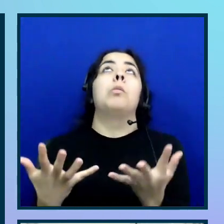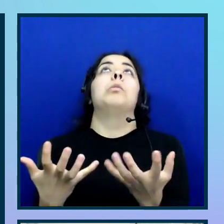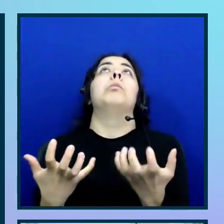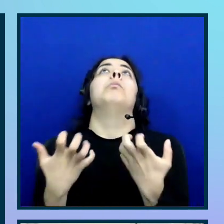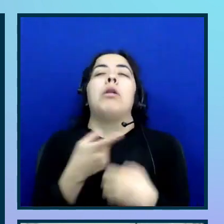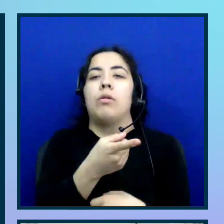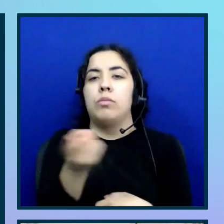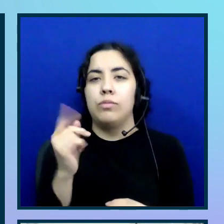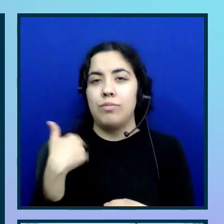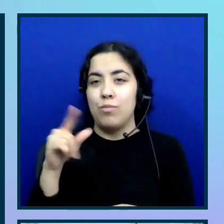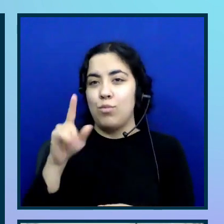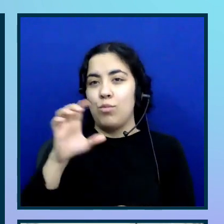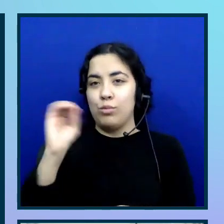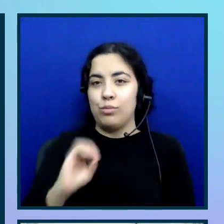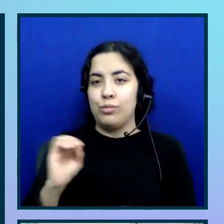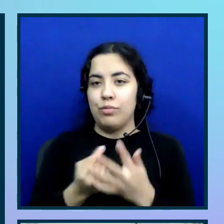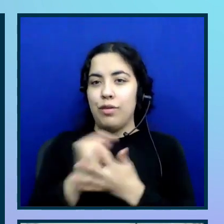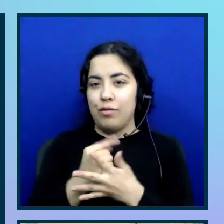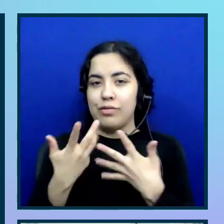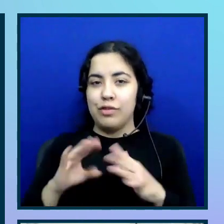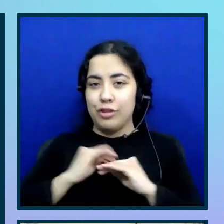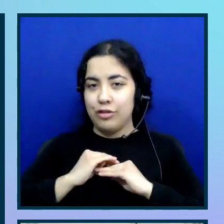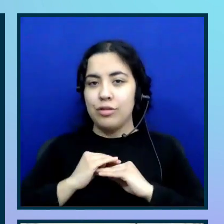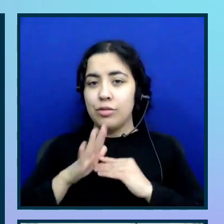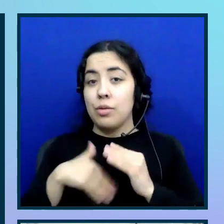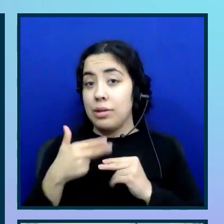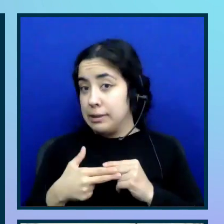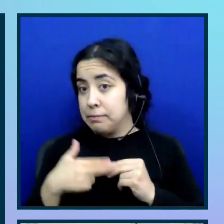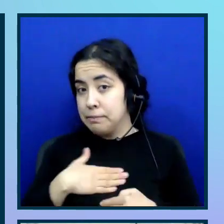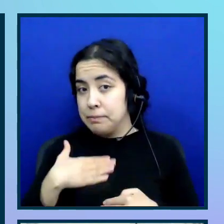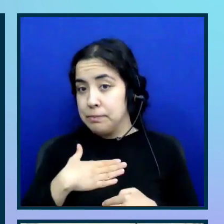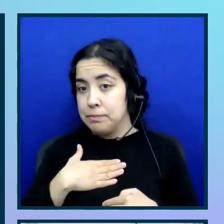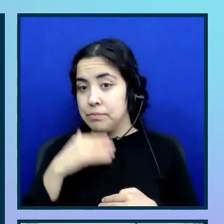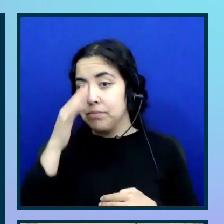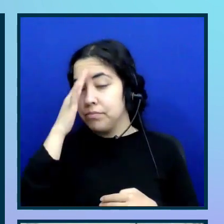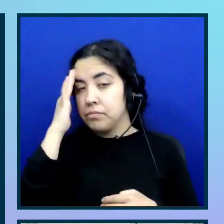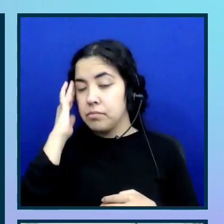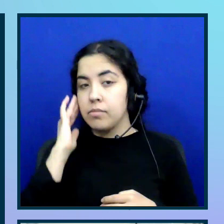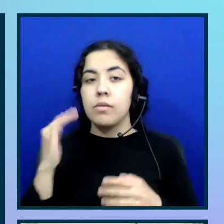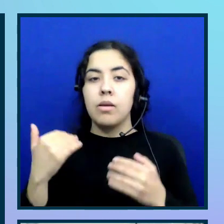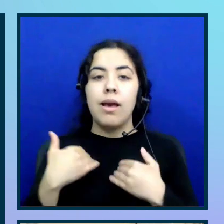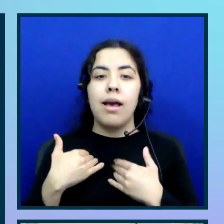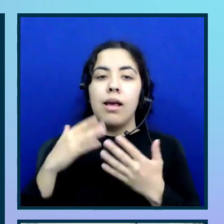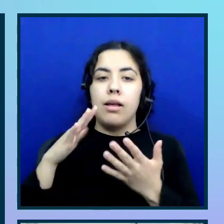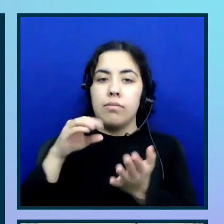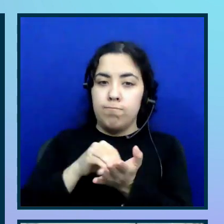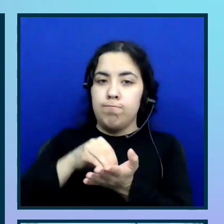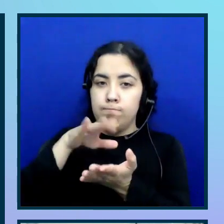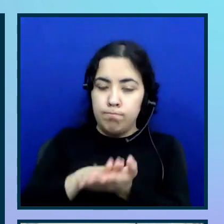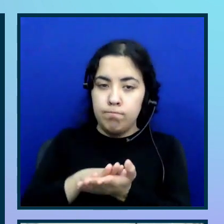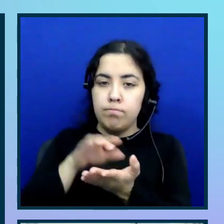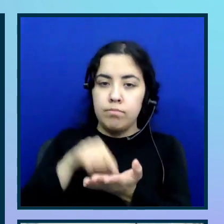have 100% coverage. And so next slide, we have documented